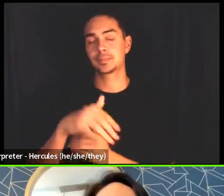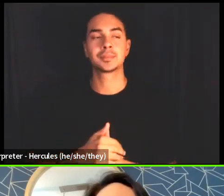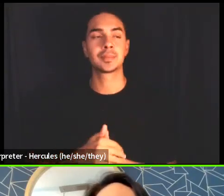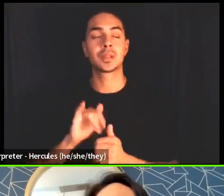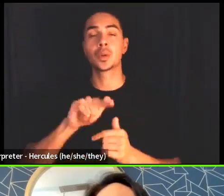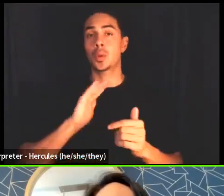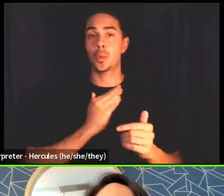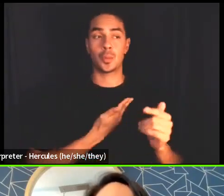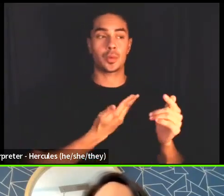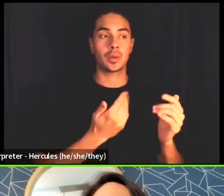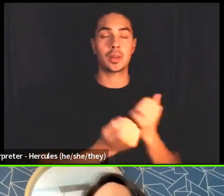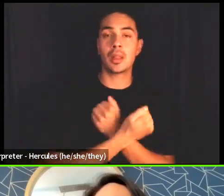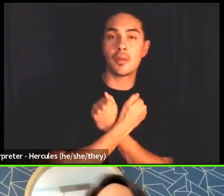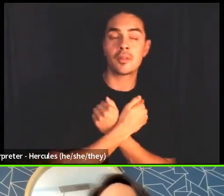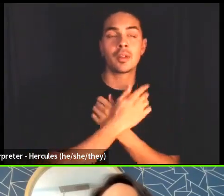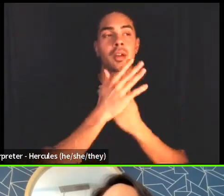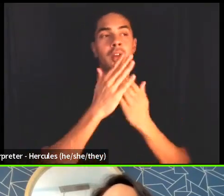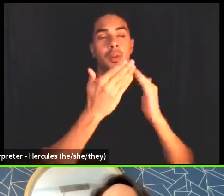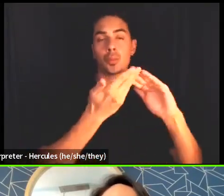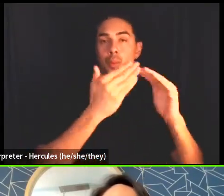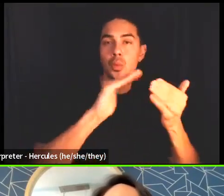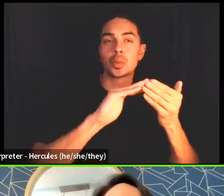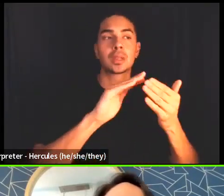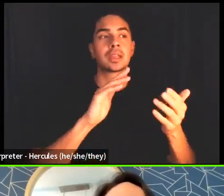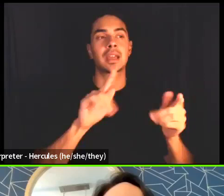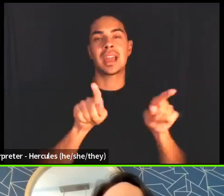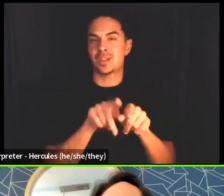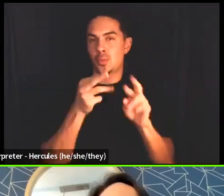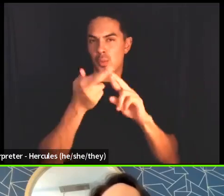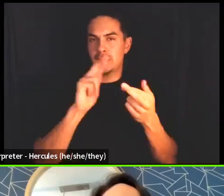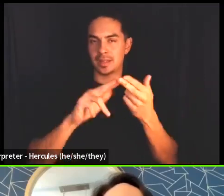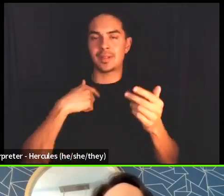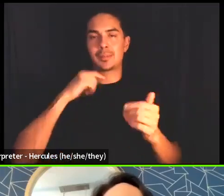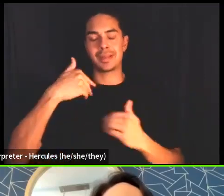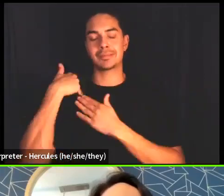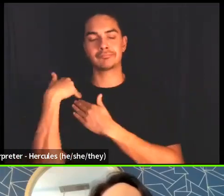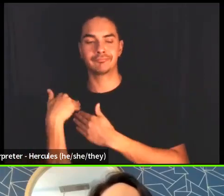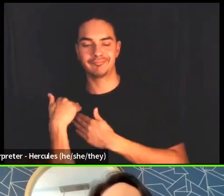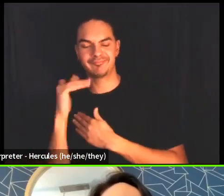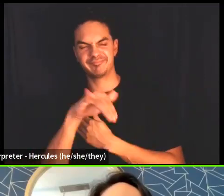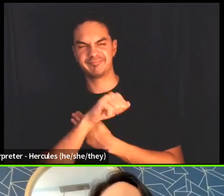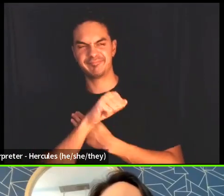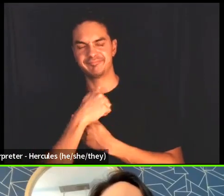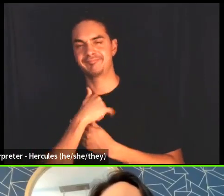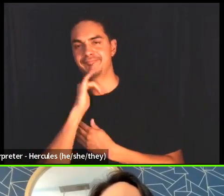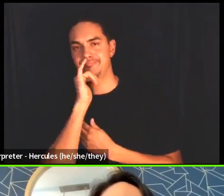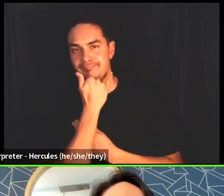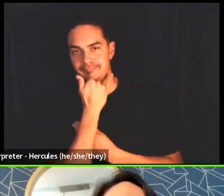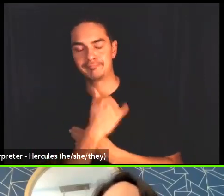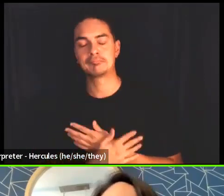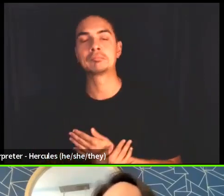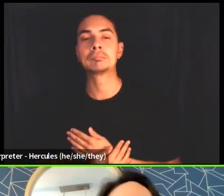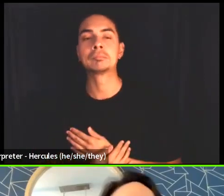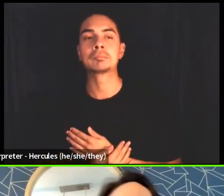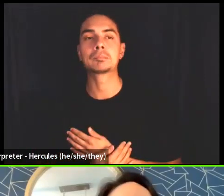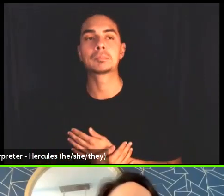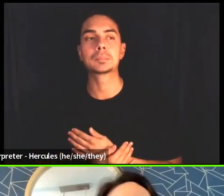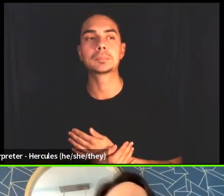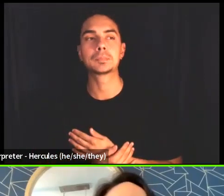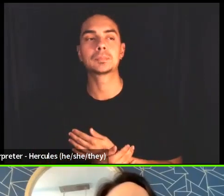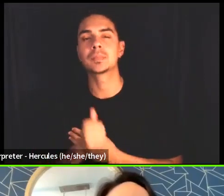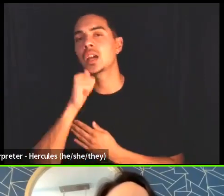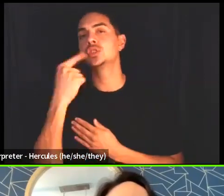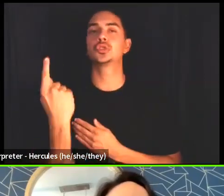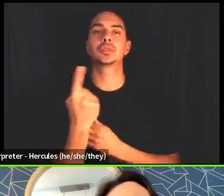community as relatives? And so that's all part of the conversation too. It's not just about, like, I'm